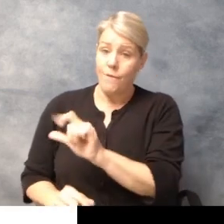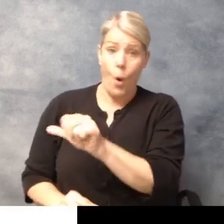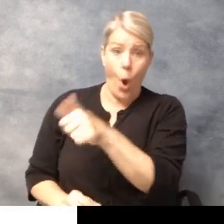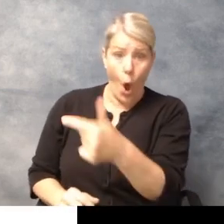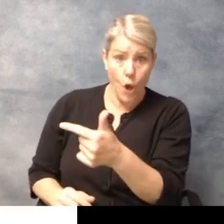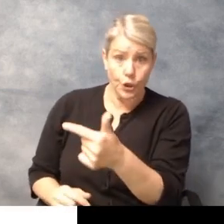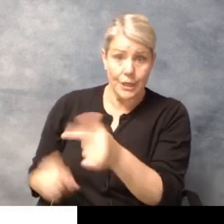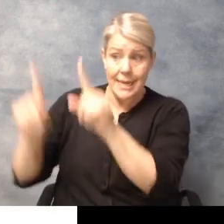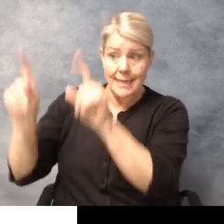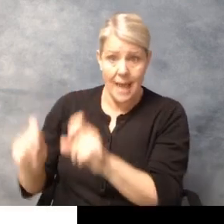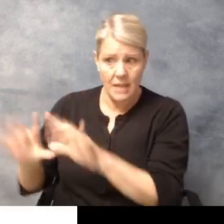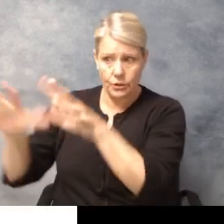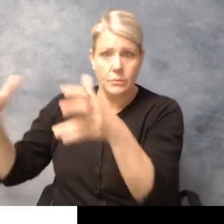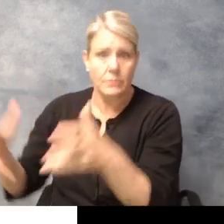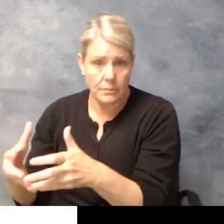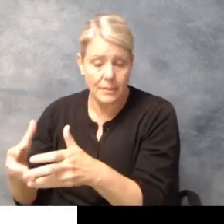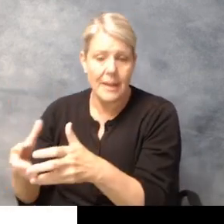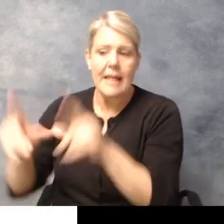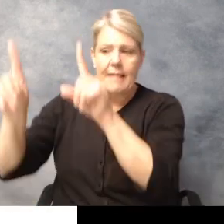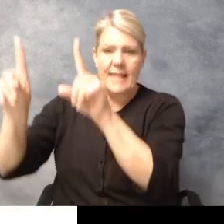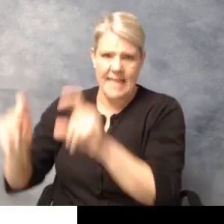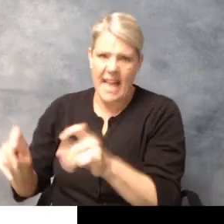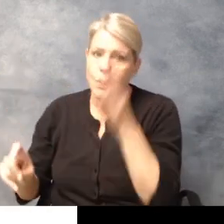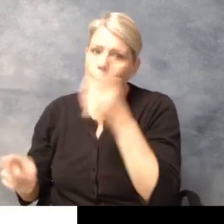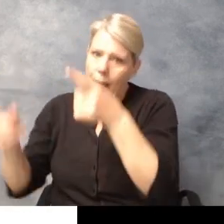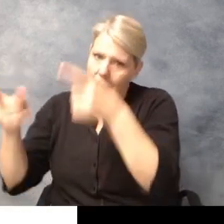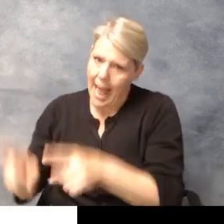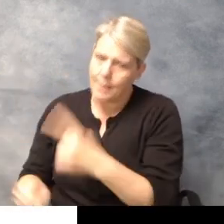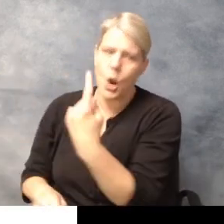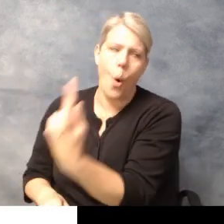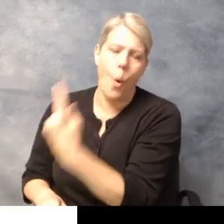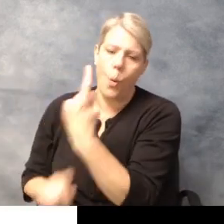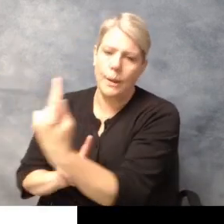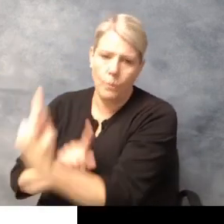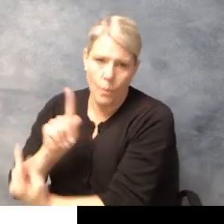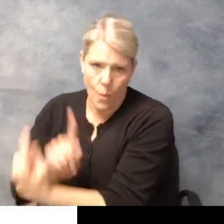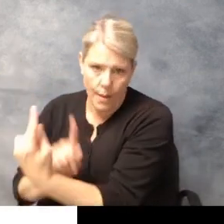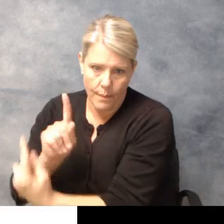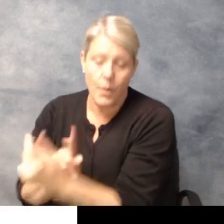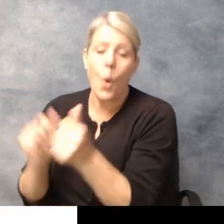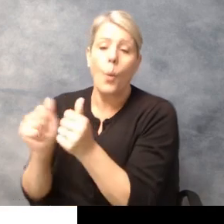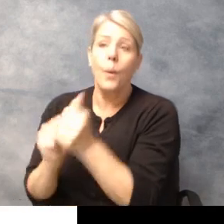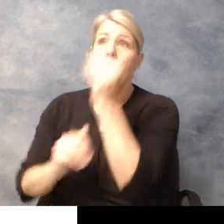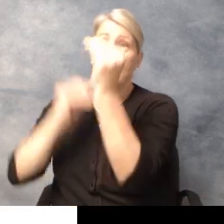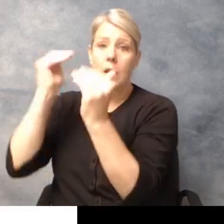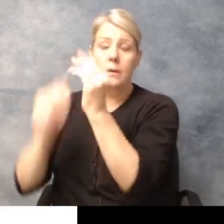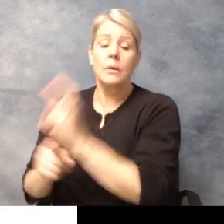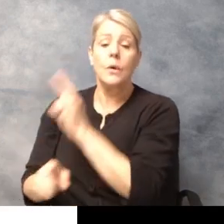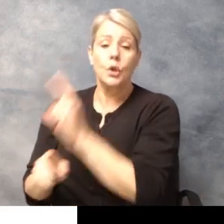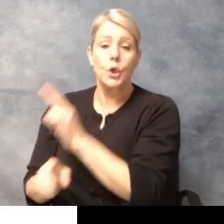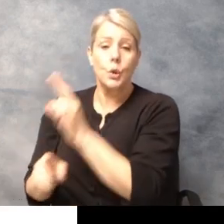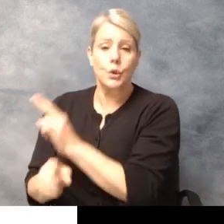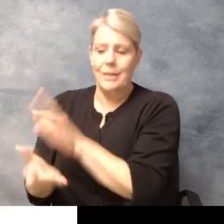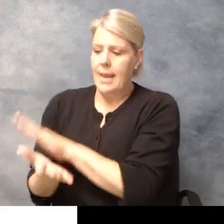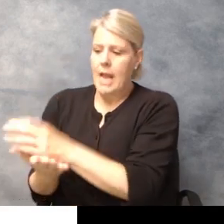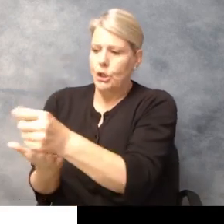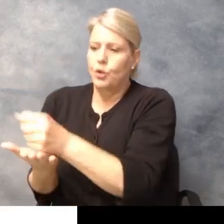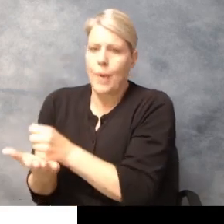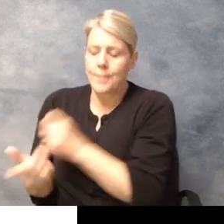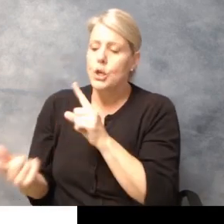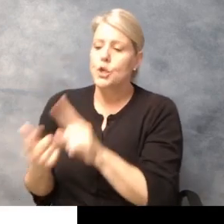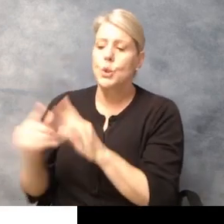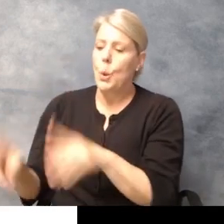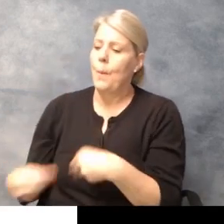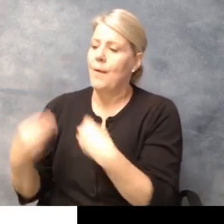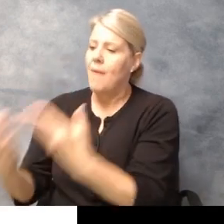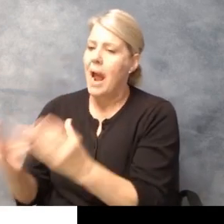assessment, the test administration always occurs in a one-on-one setting with an adult using a script to administer